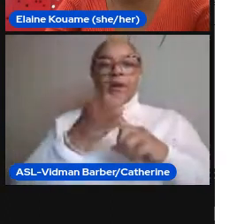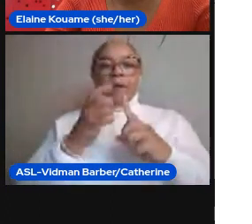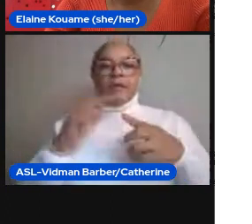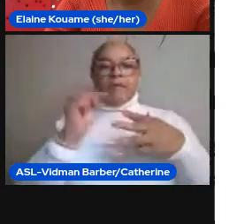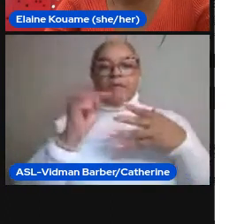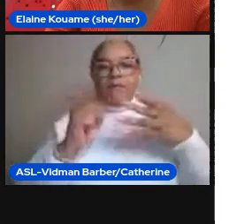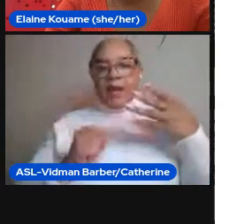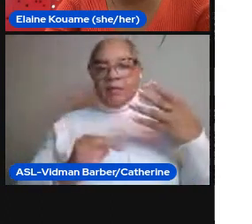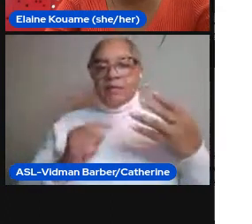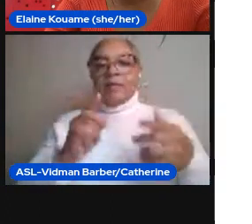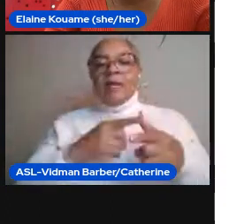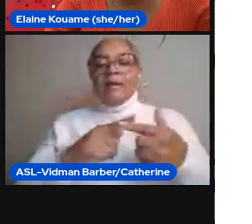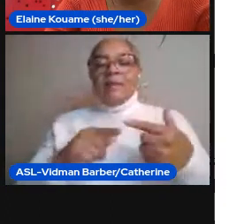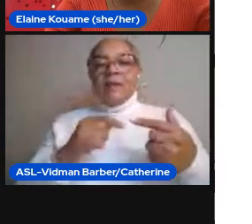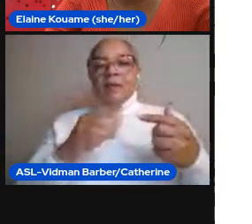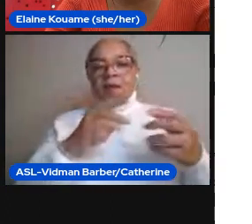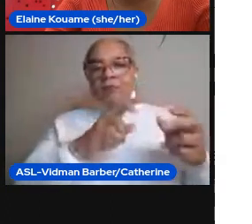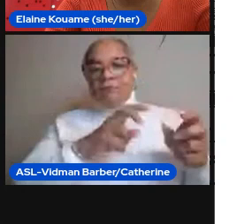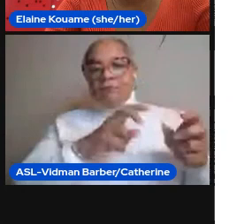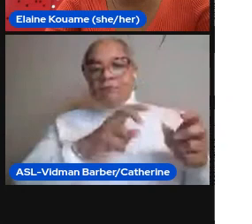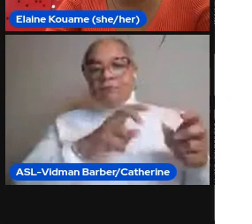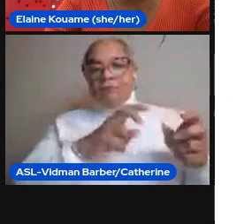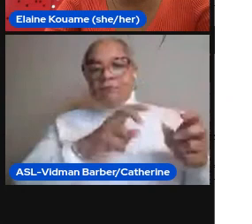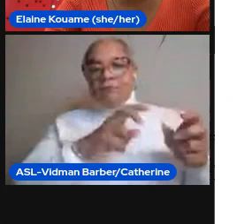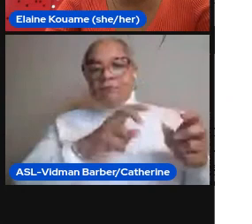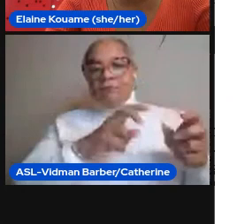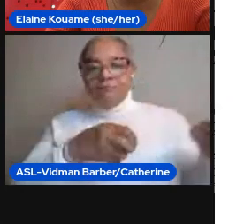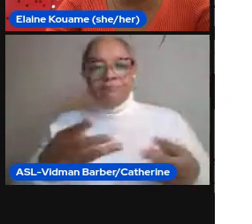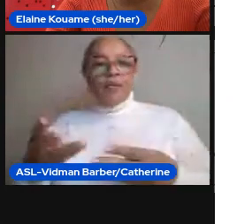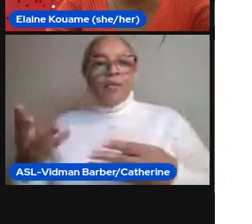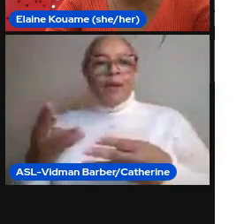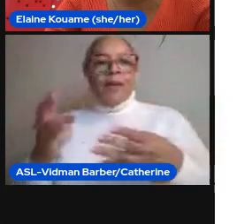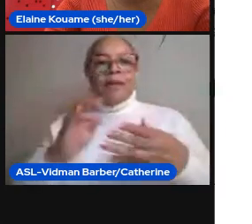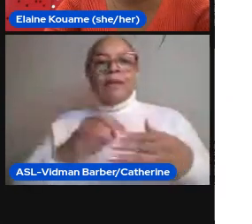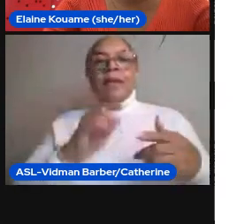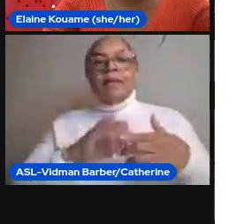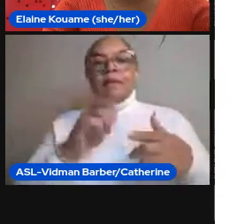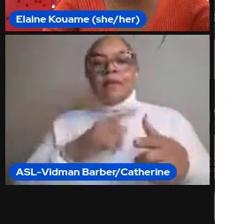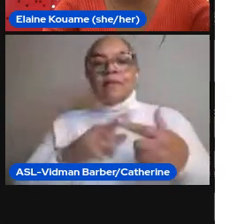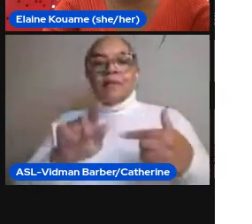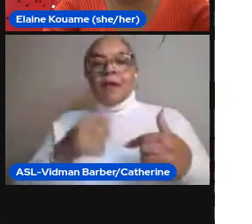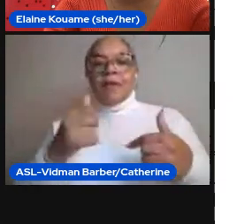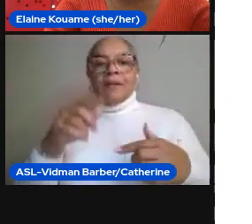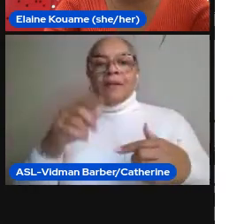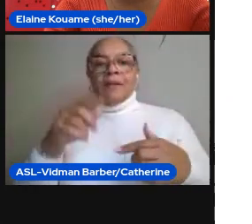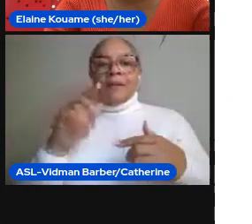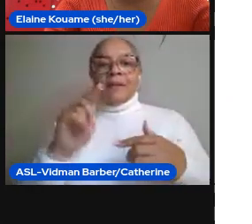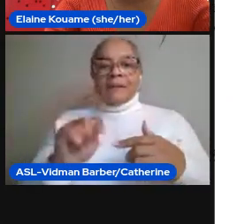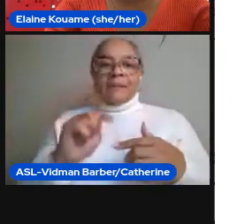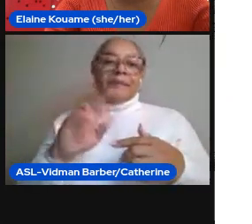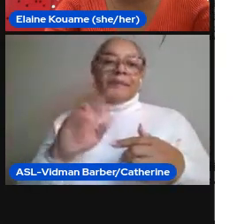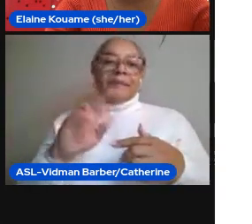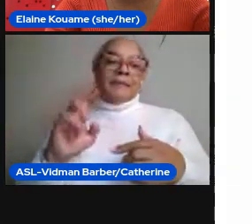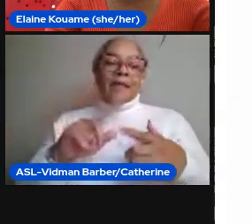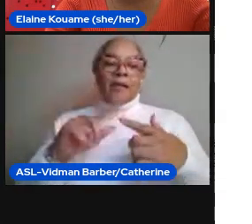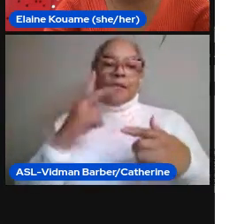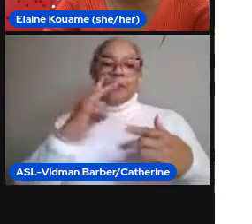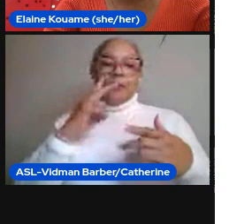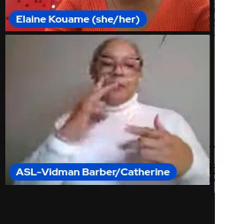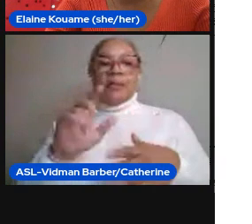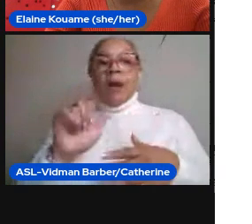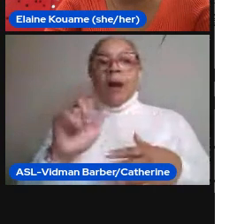then migrate to the lymph node and induces regulatory T cell, and that's what you see at